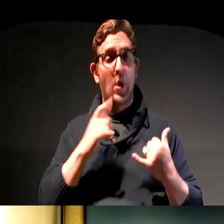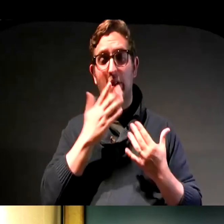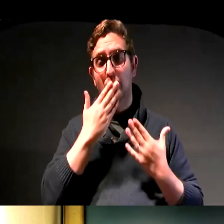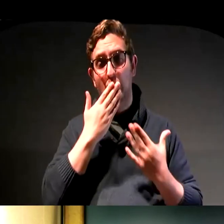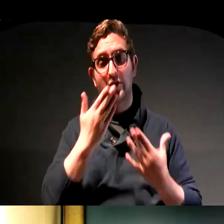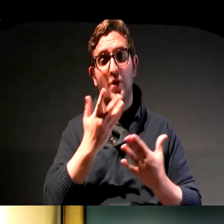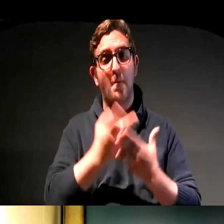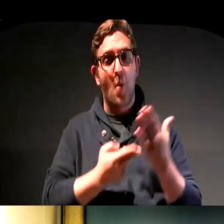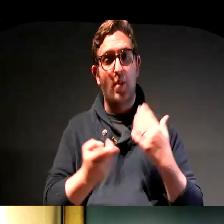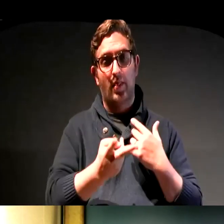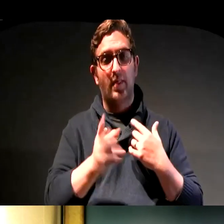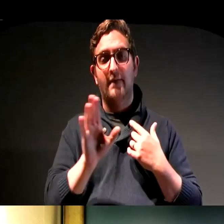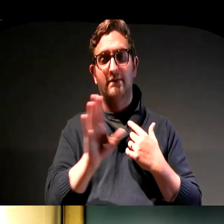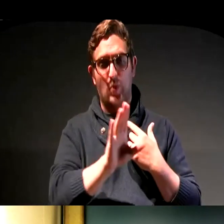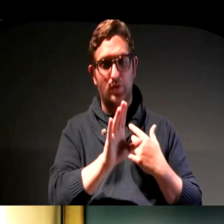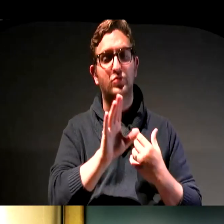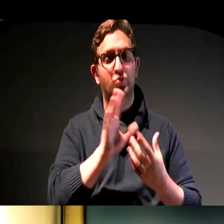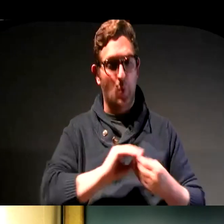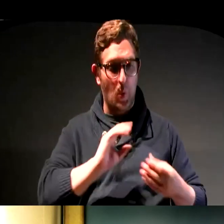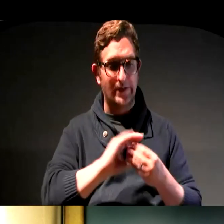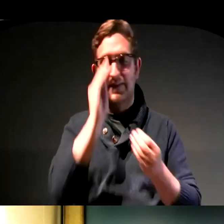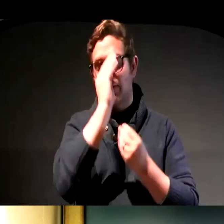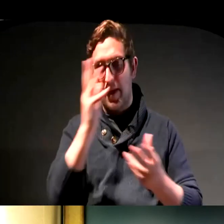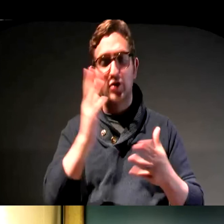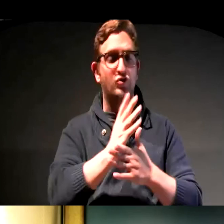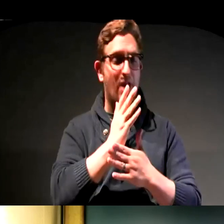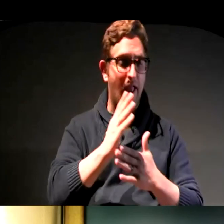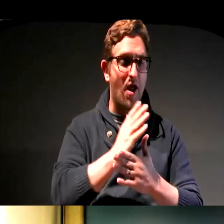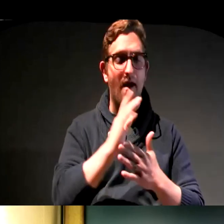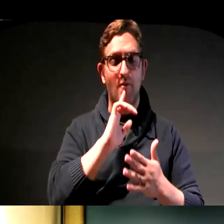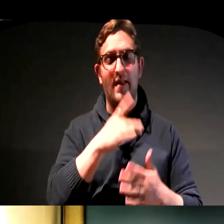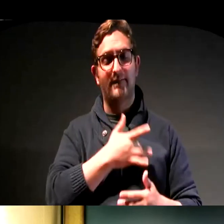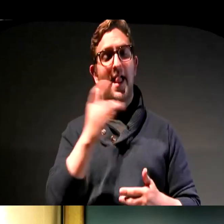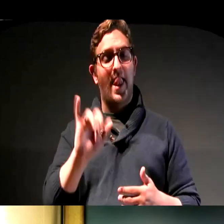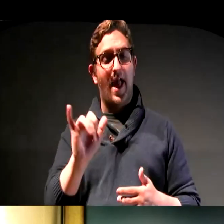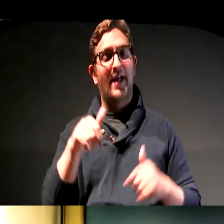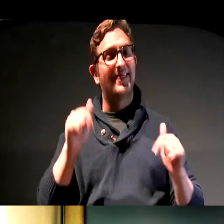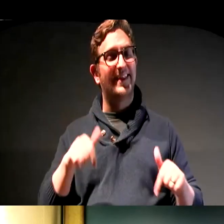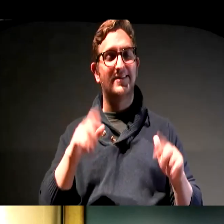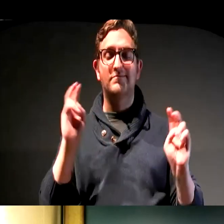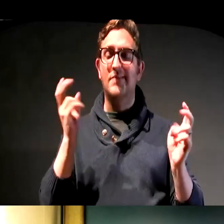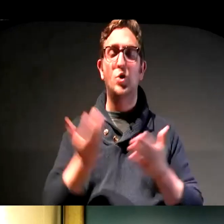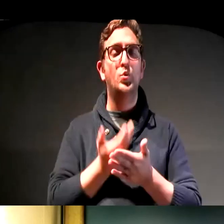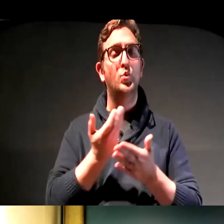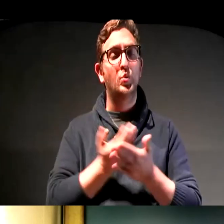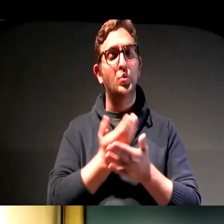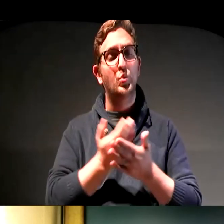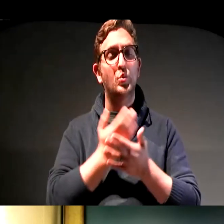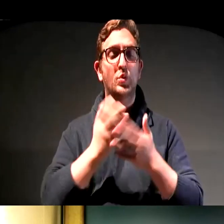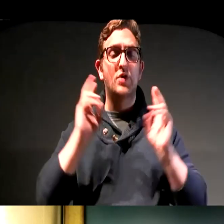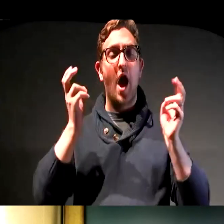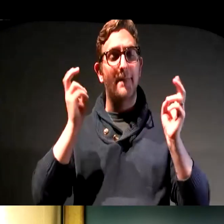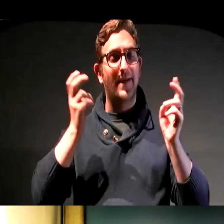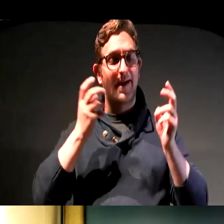of your stories and your information and your sharing, because I feel like this is a newer topic of conversation in